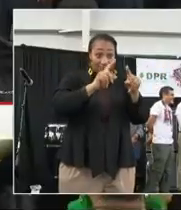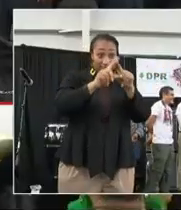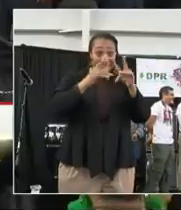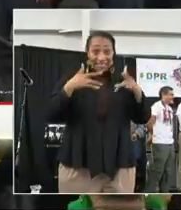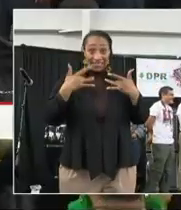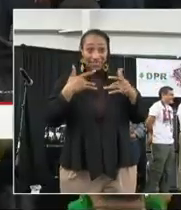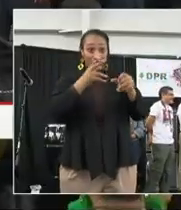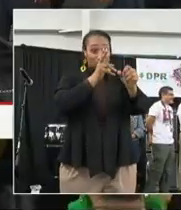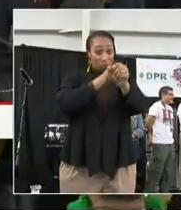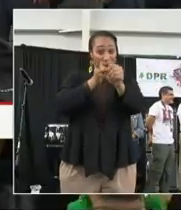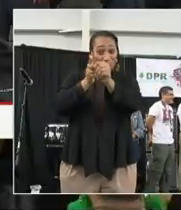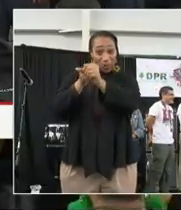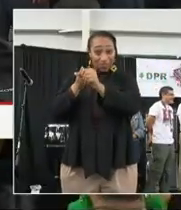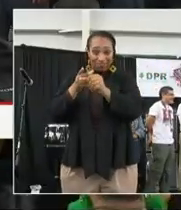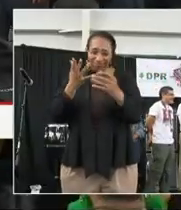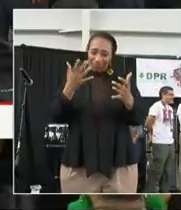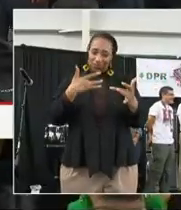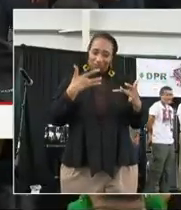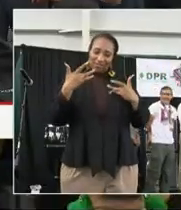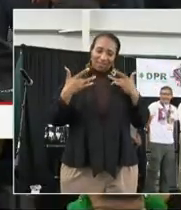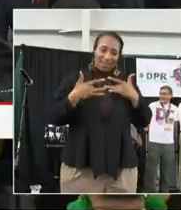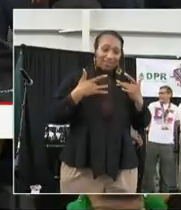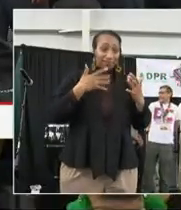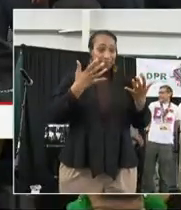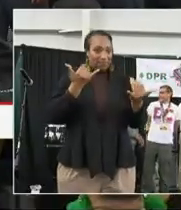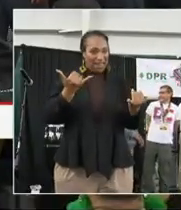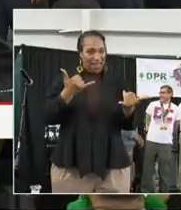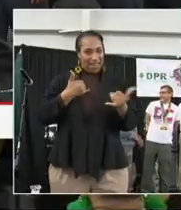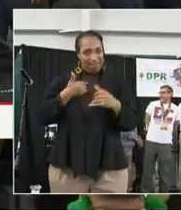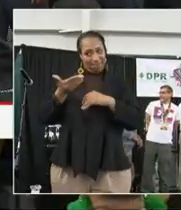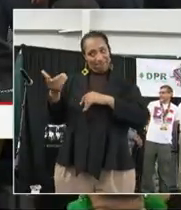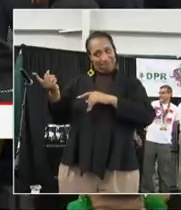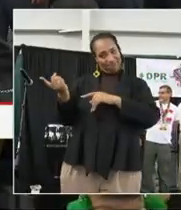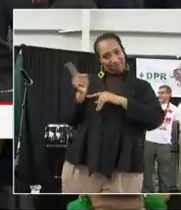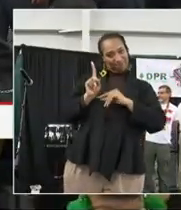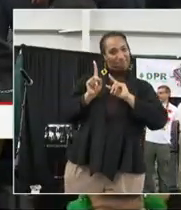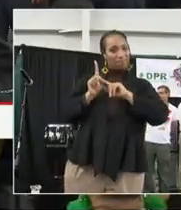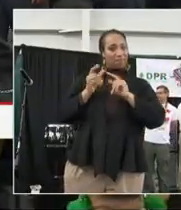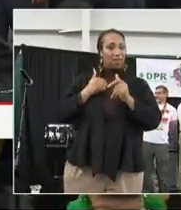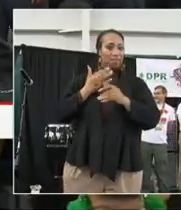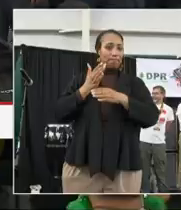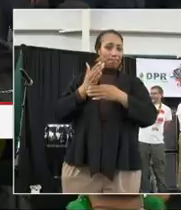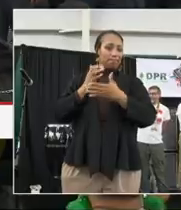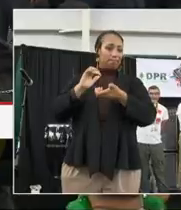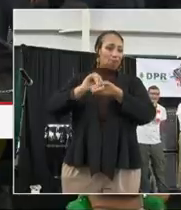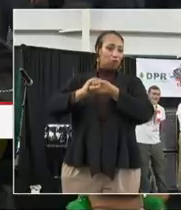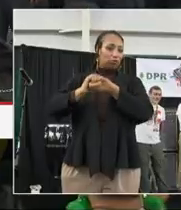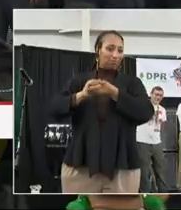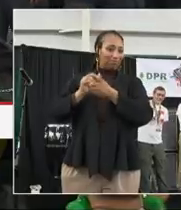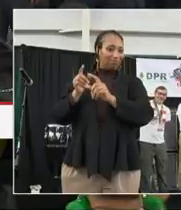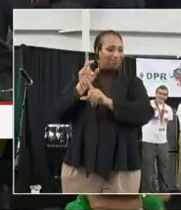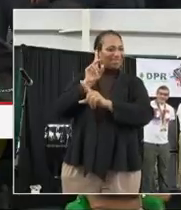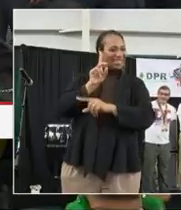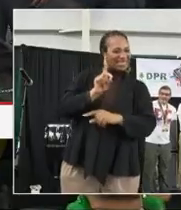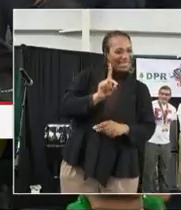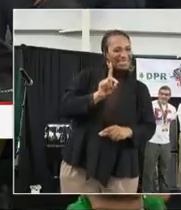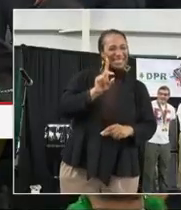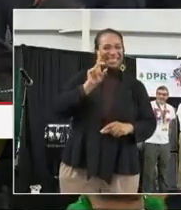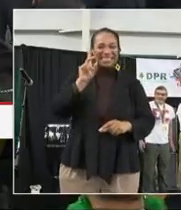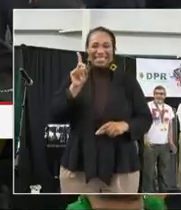I have to bring up my partner in this work, my DD, Dynamic